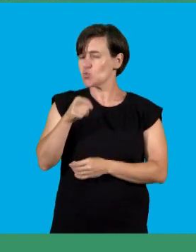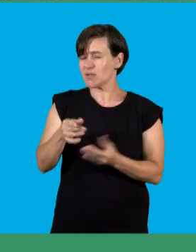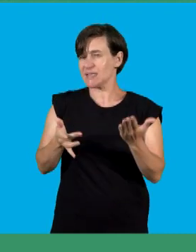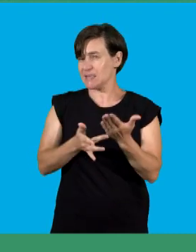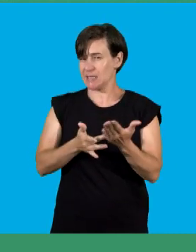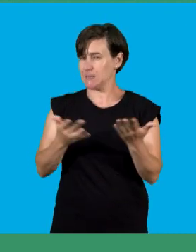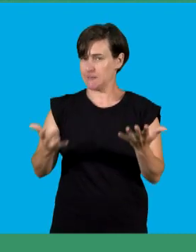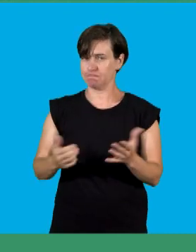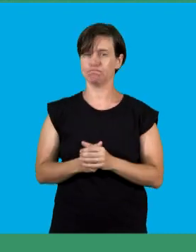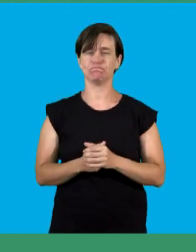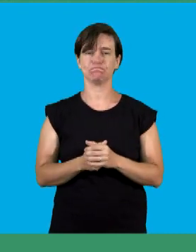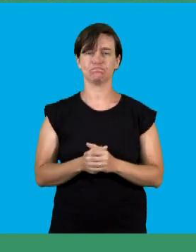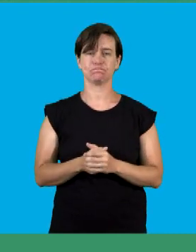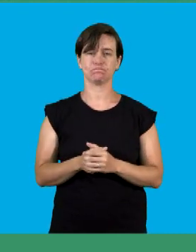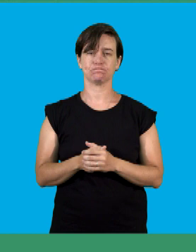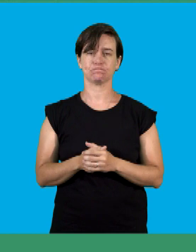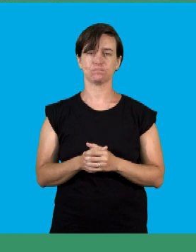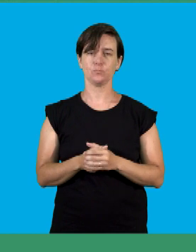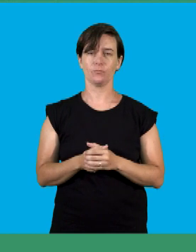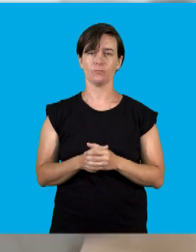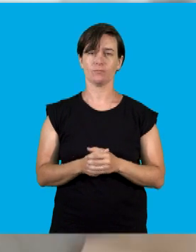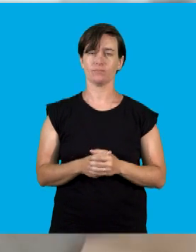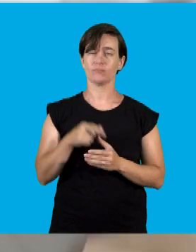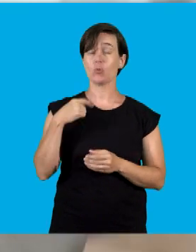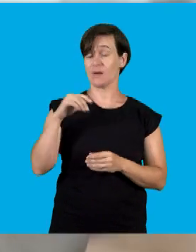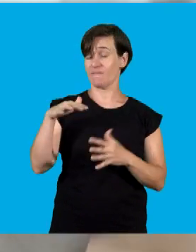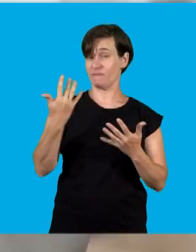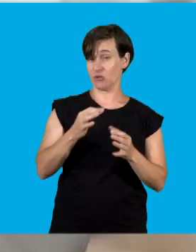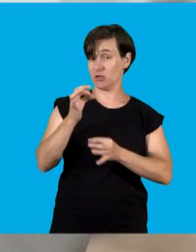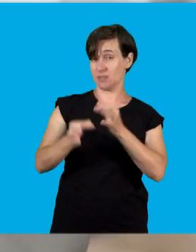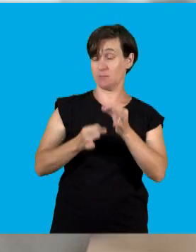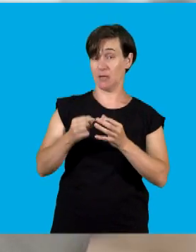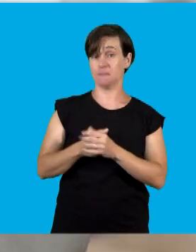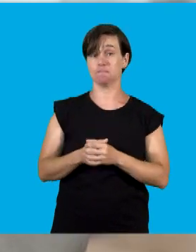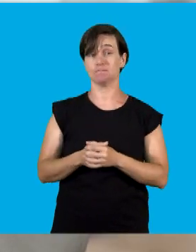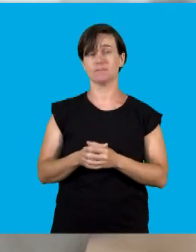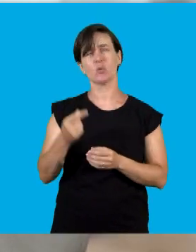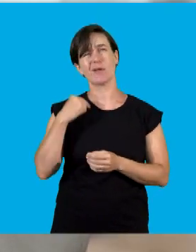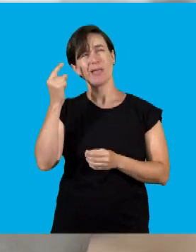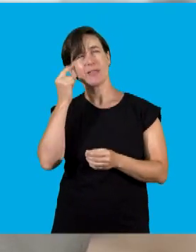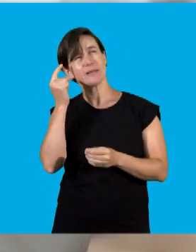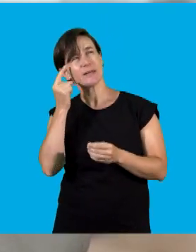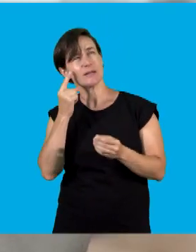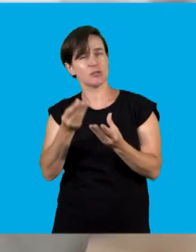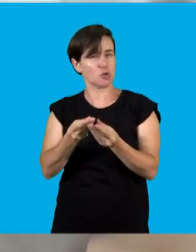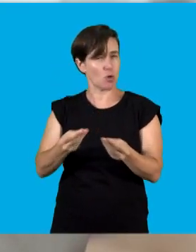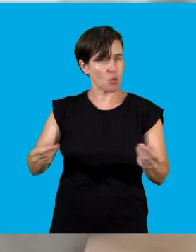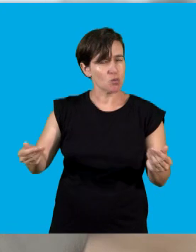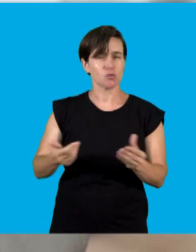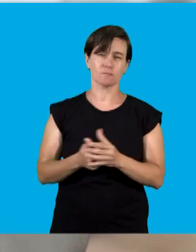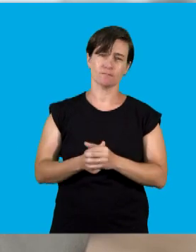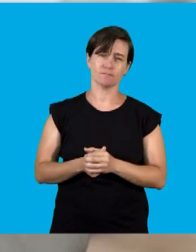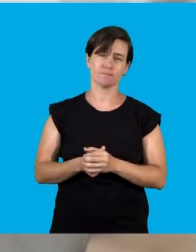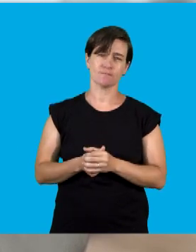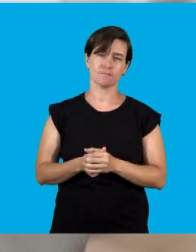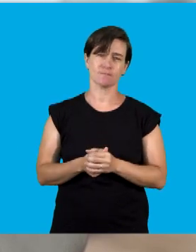this technique? Remember, we said in our problem-solving steps that when we are coming up with the solutions, we're going to come up with